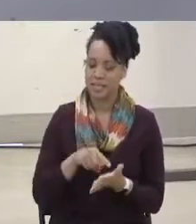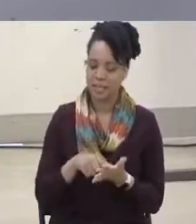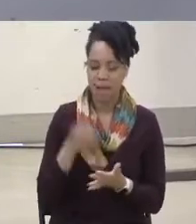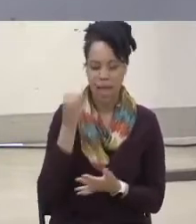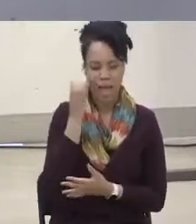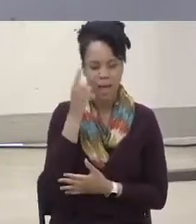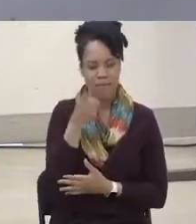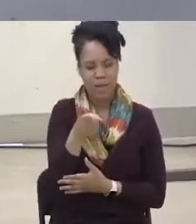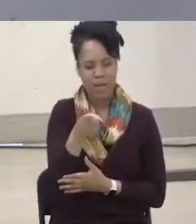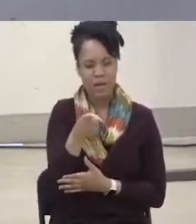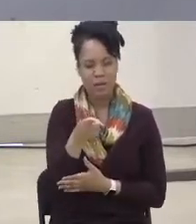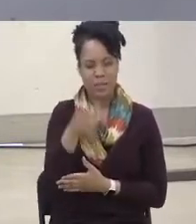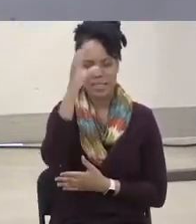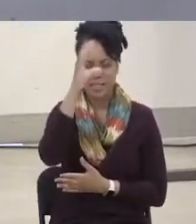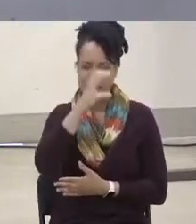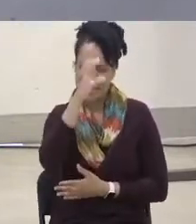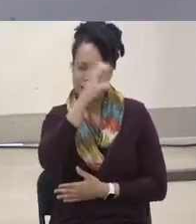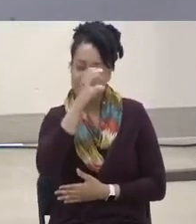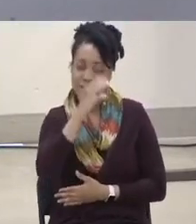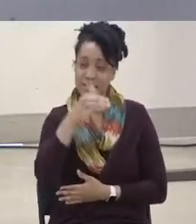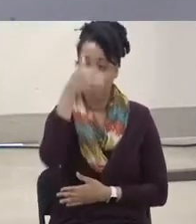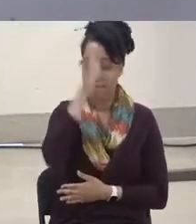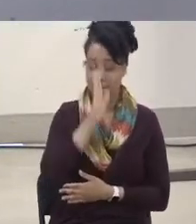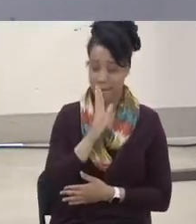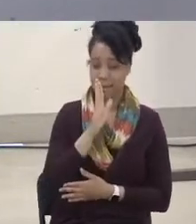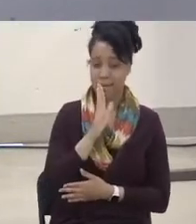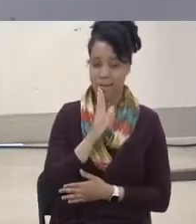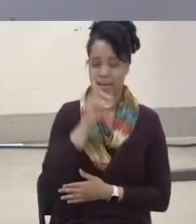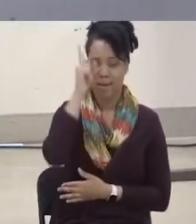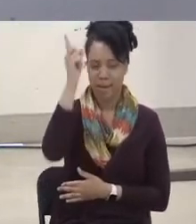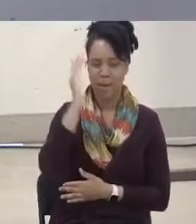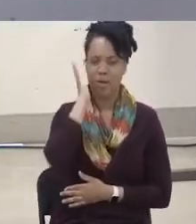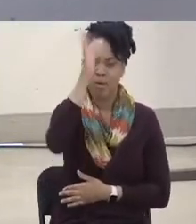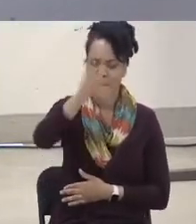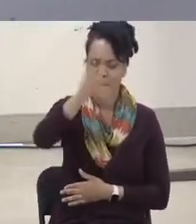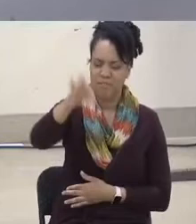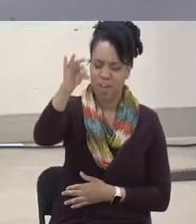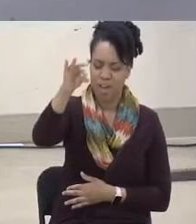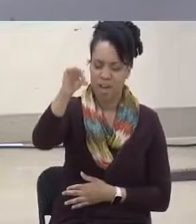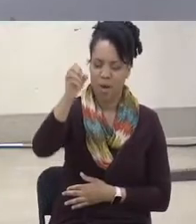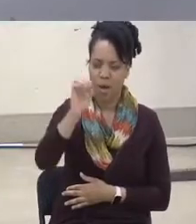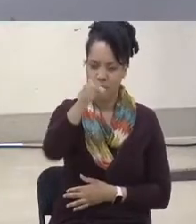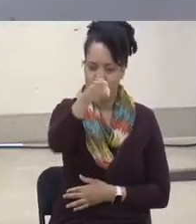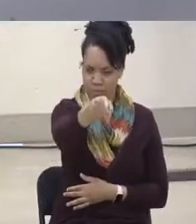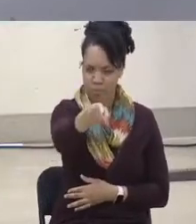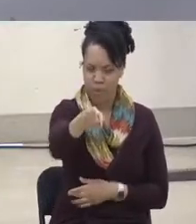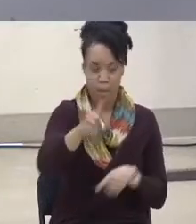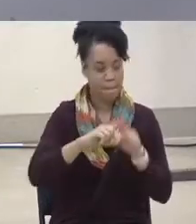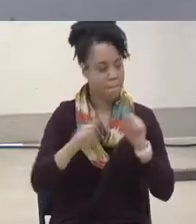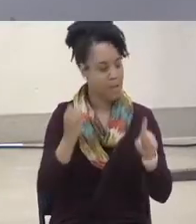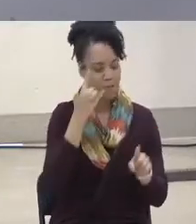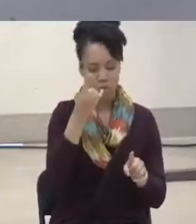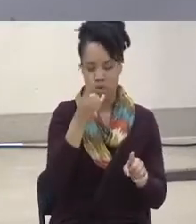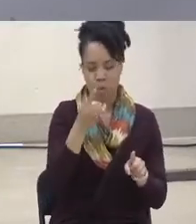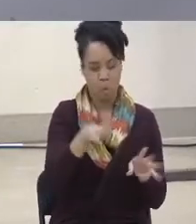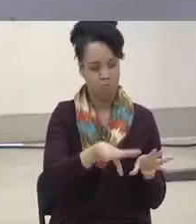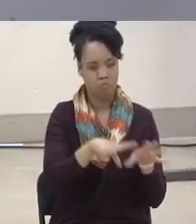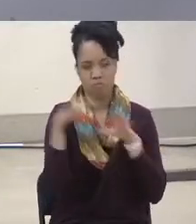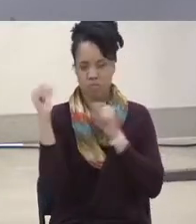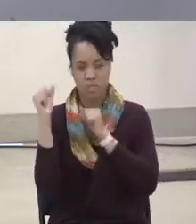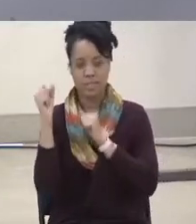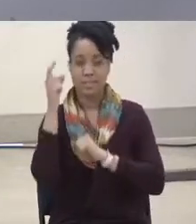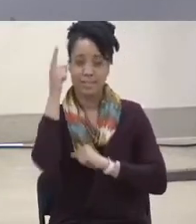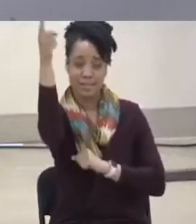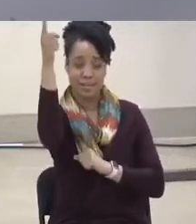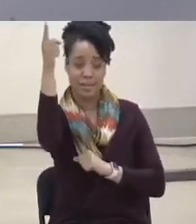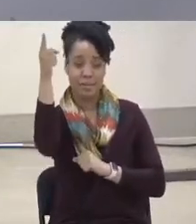thou seek him, God, he will be found of thee. But if thou forsake him,